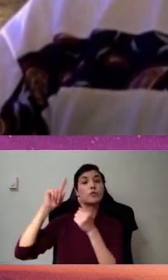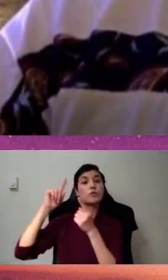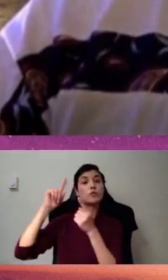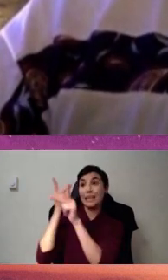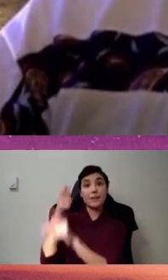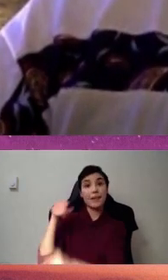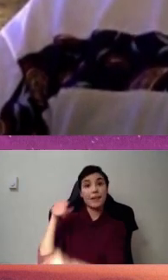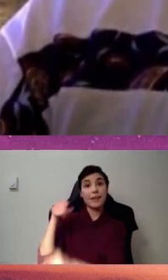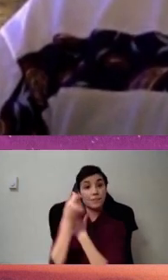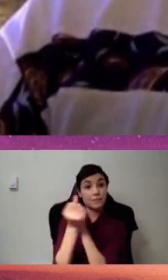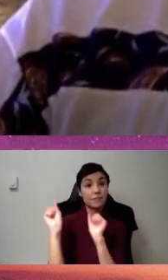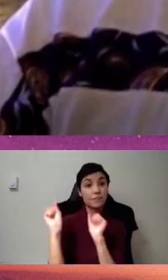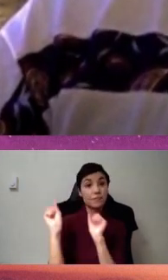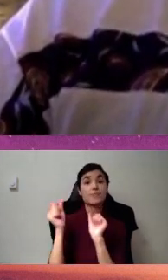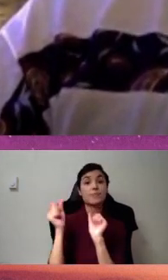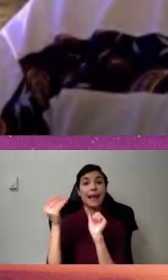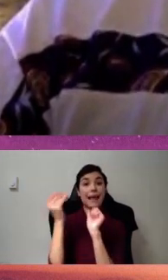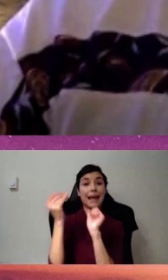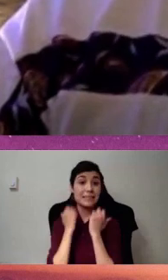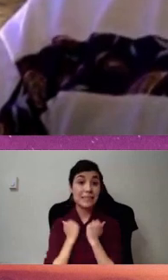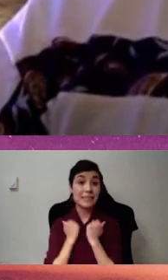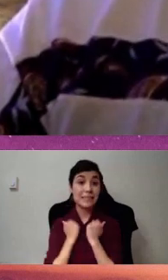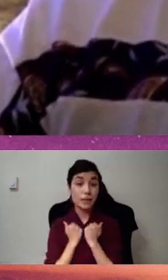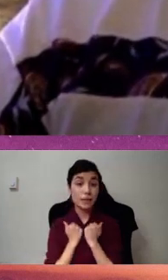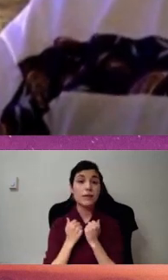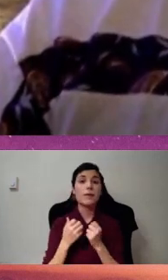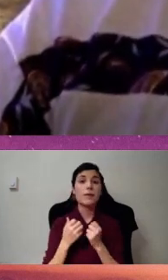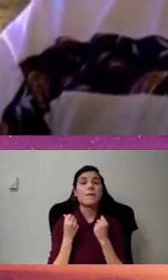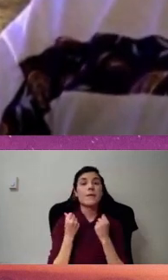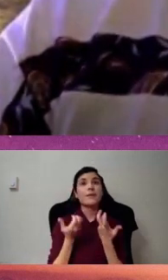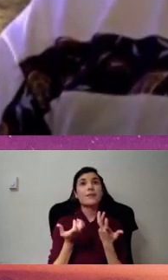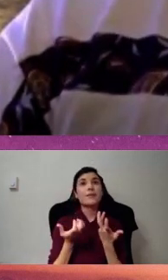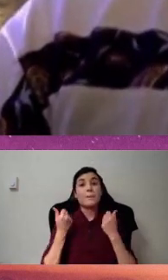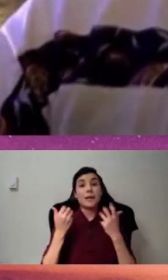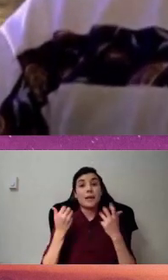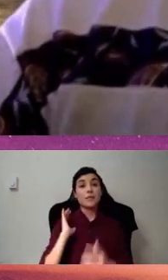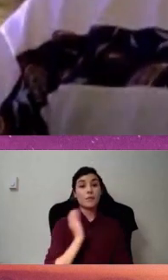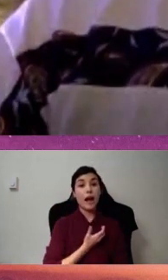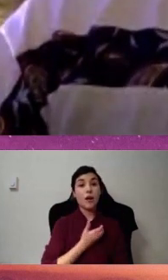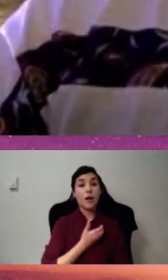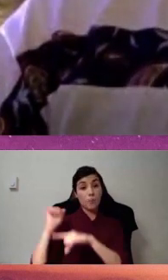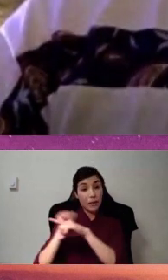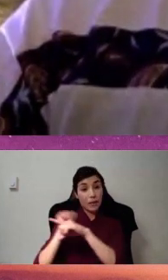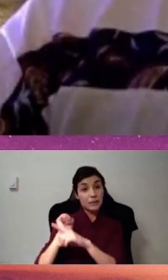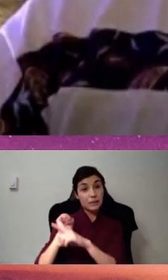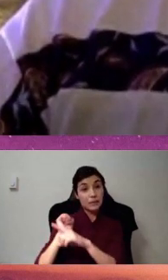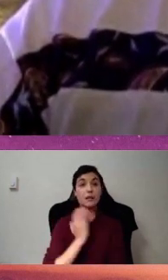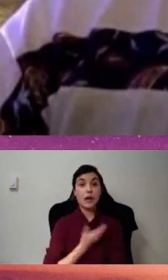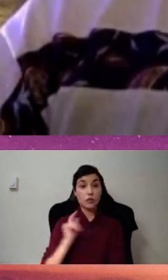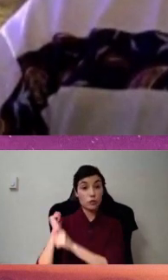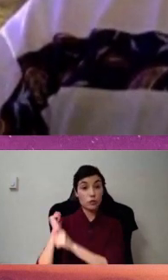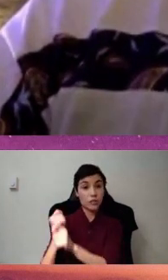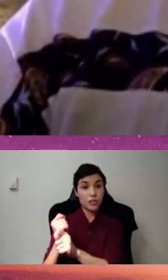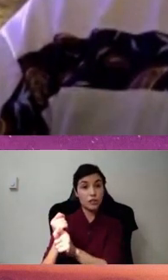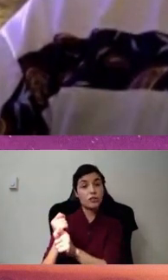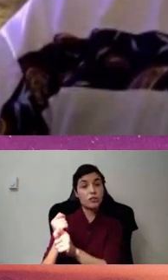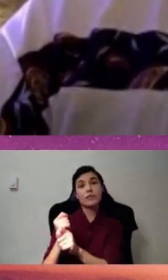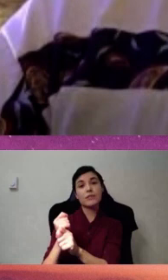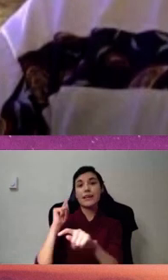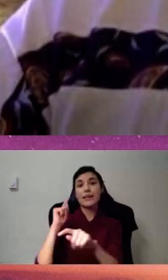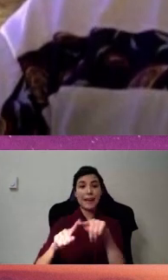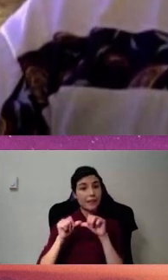of our ways are not sacred without us being present. So for two-spirit people, you